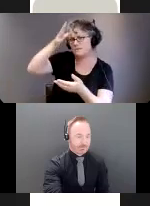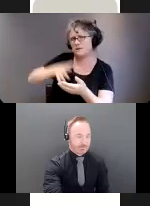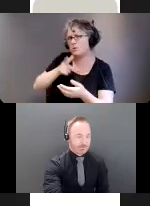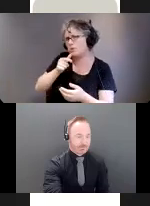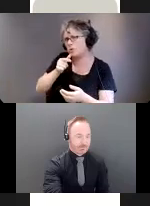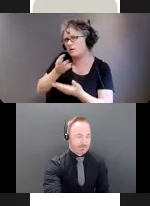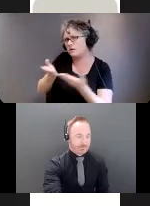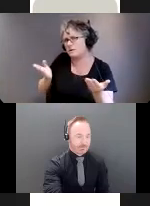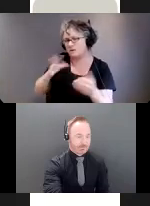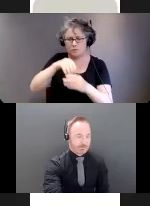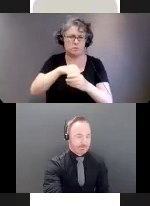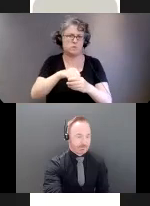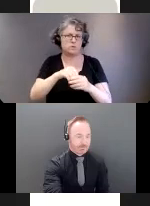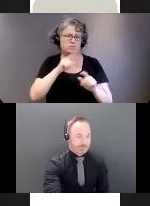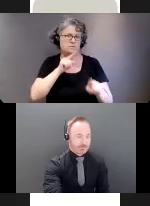to the next slide.